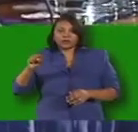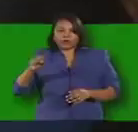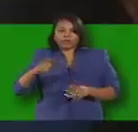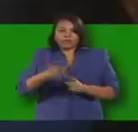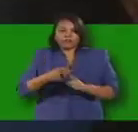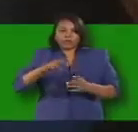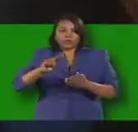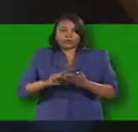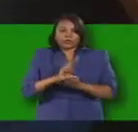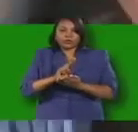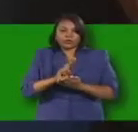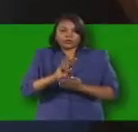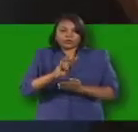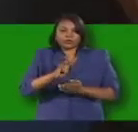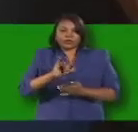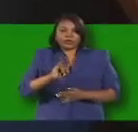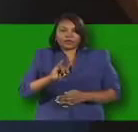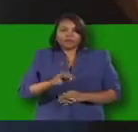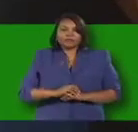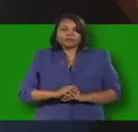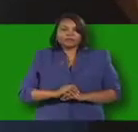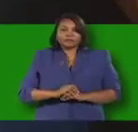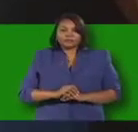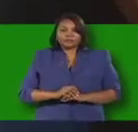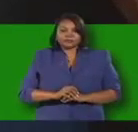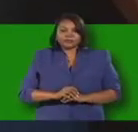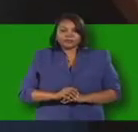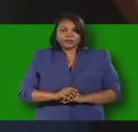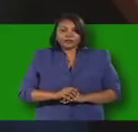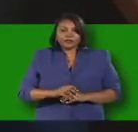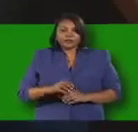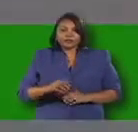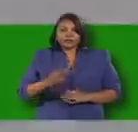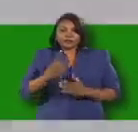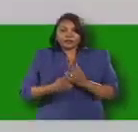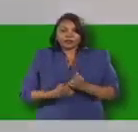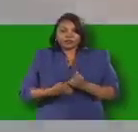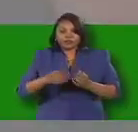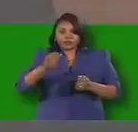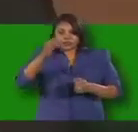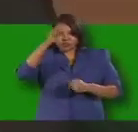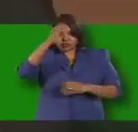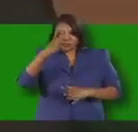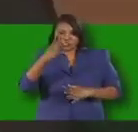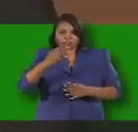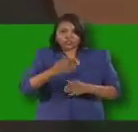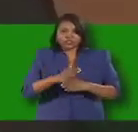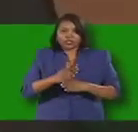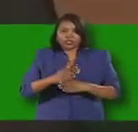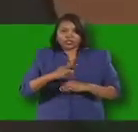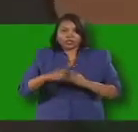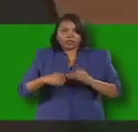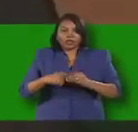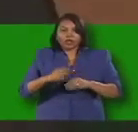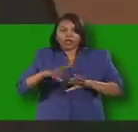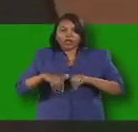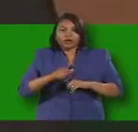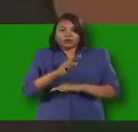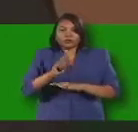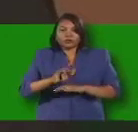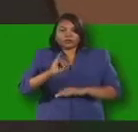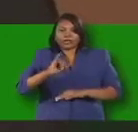of Science and Agriculture at the University of the West Indies, both share their own on-the-field applications